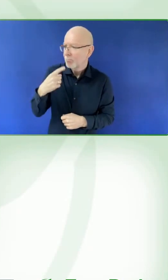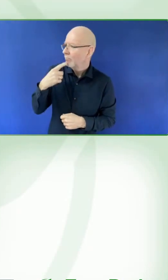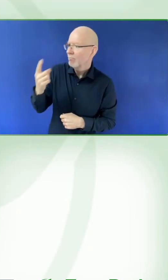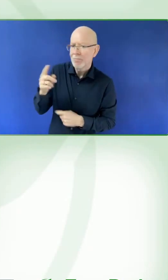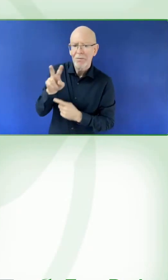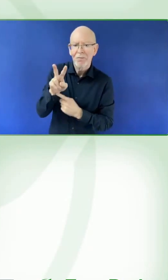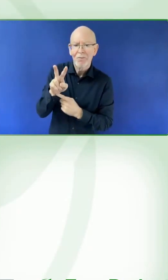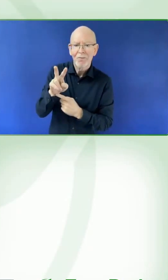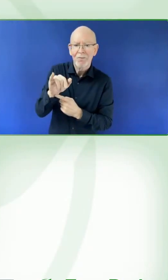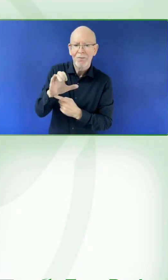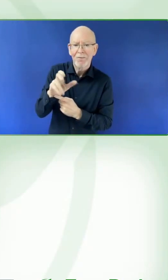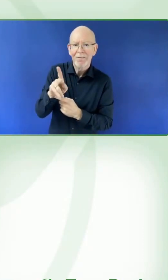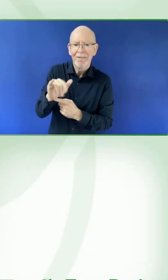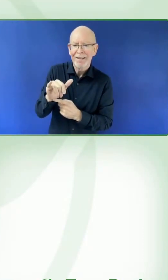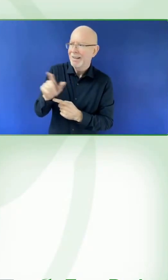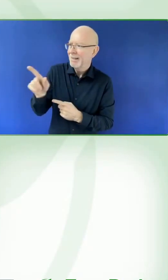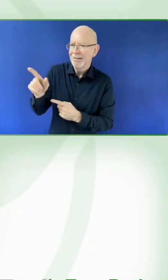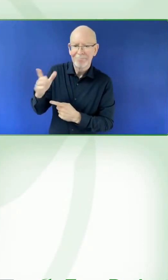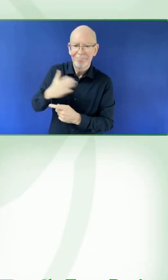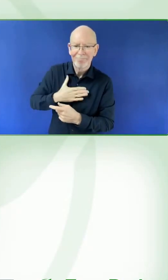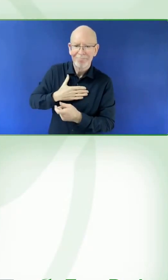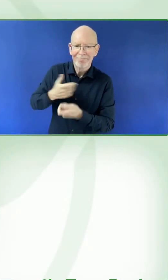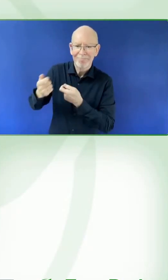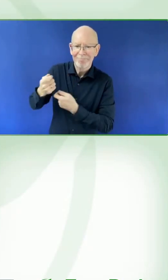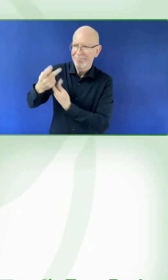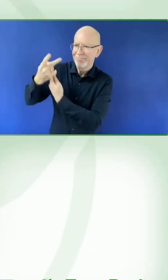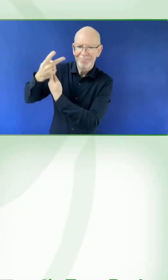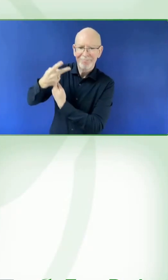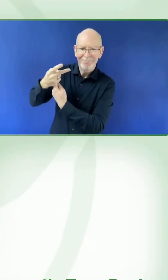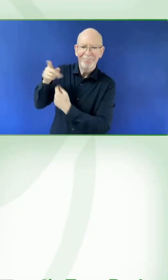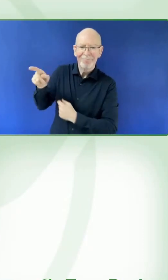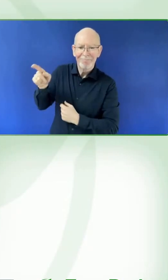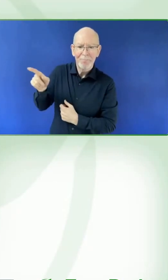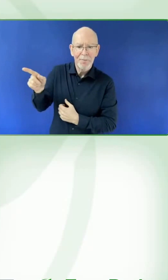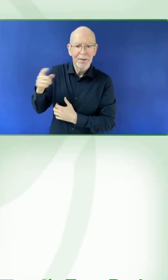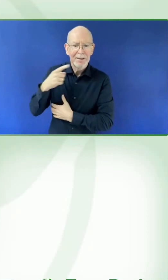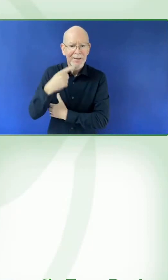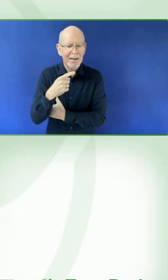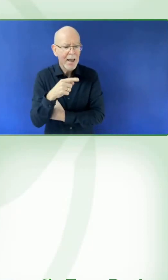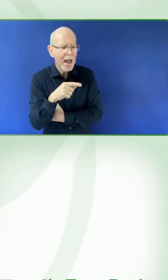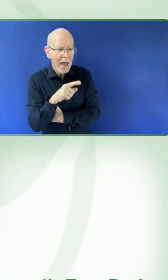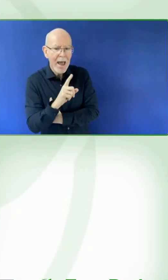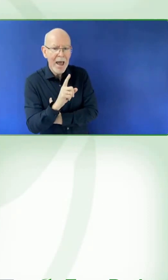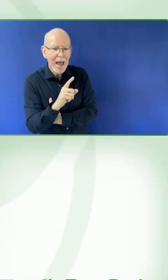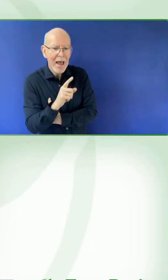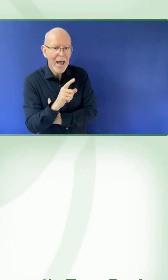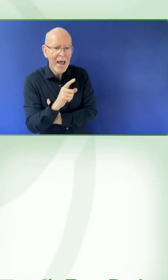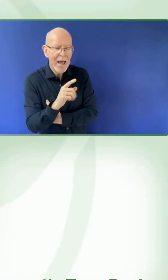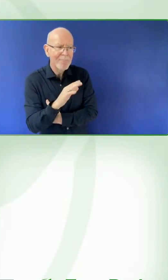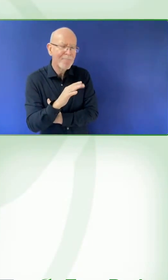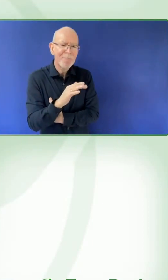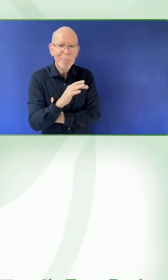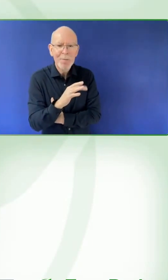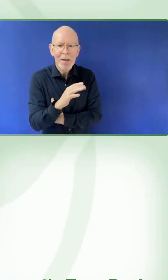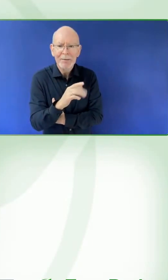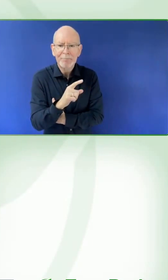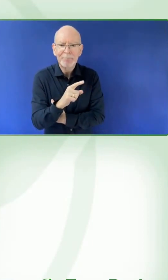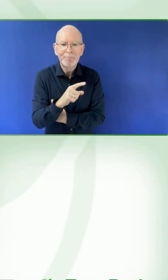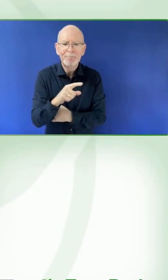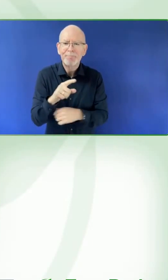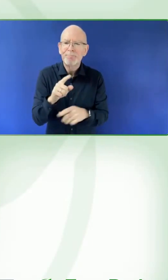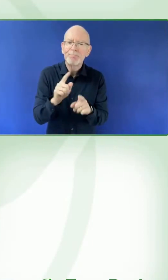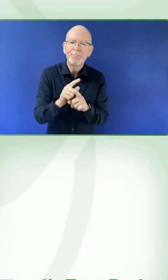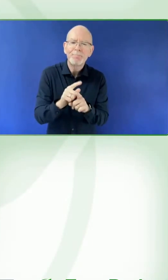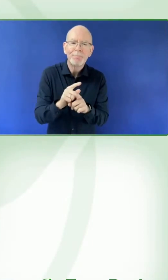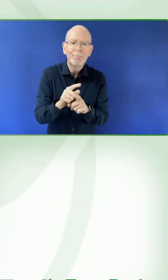by myself, and we're just going to put this together like in a grassroots way. But we worked with other